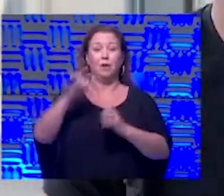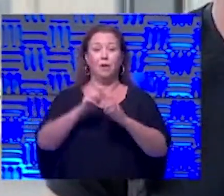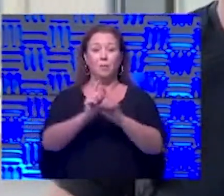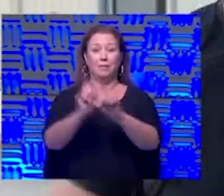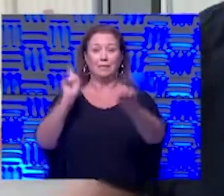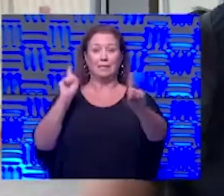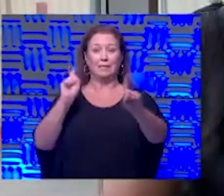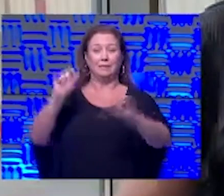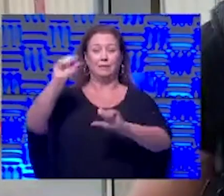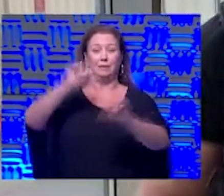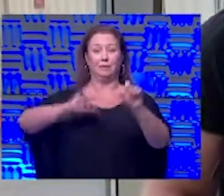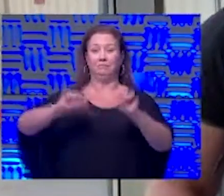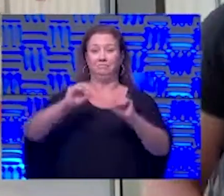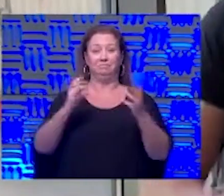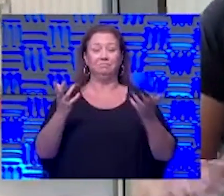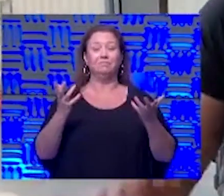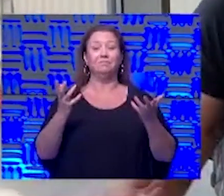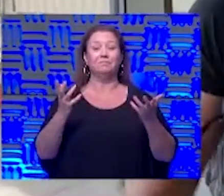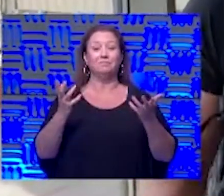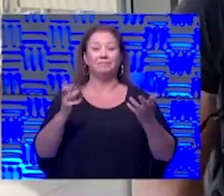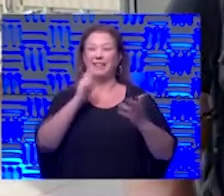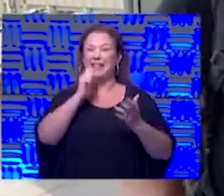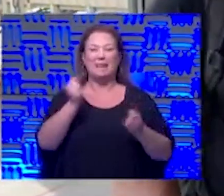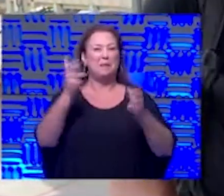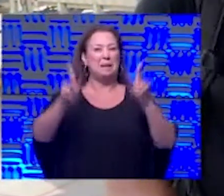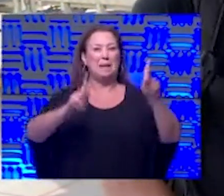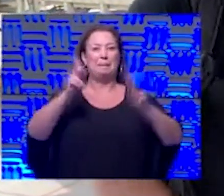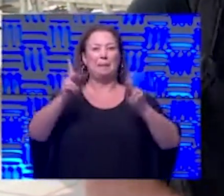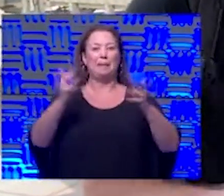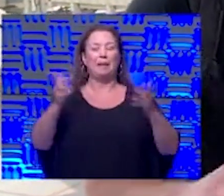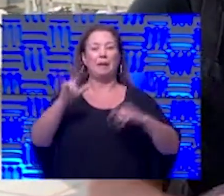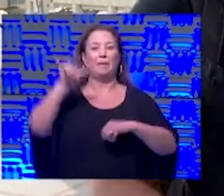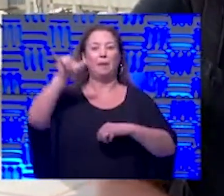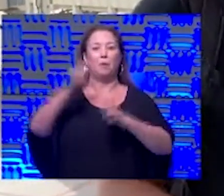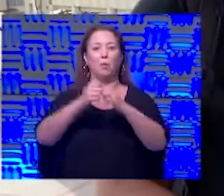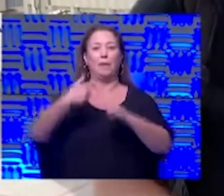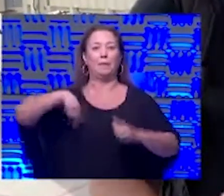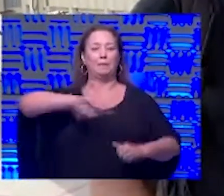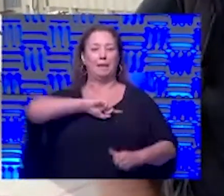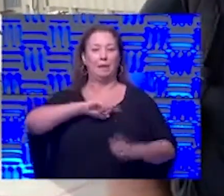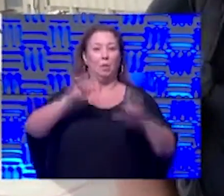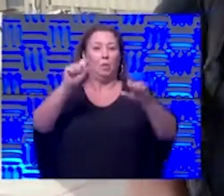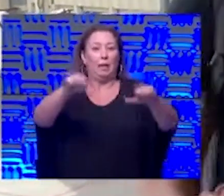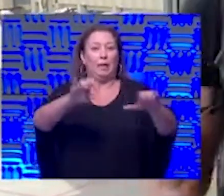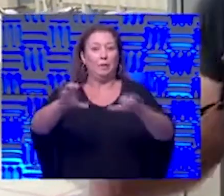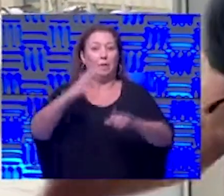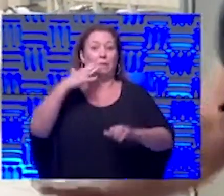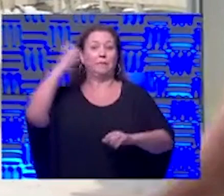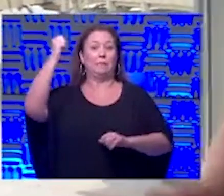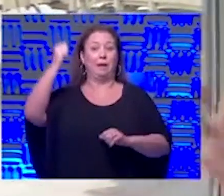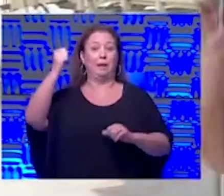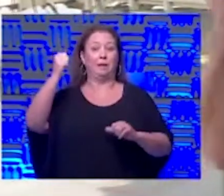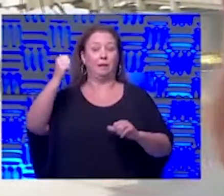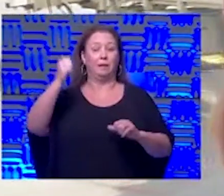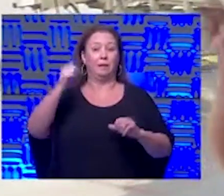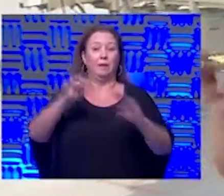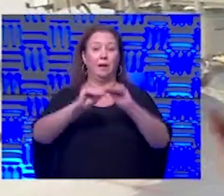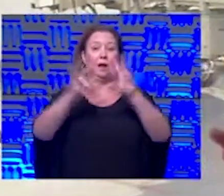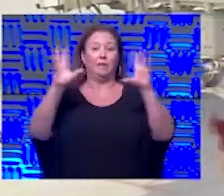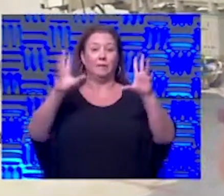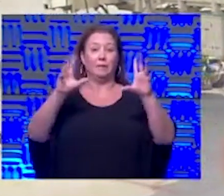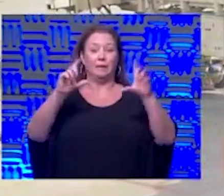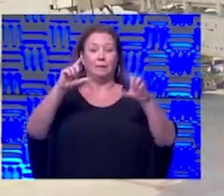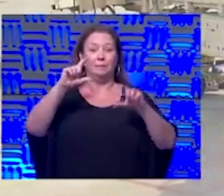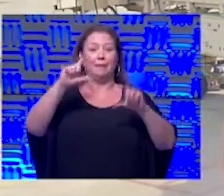physically distanced because there aren't that many people in the airport, but if we can do that, that's better. I've obviously taken off